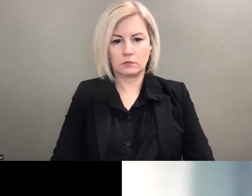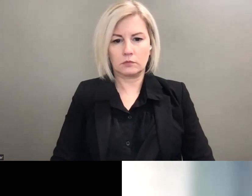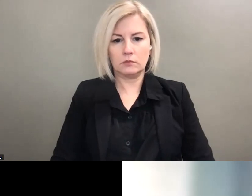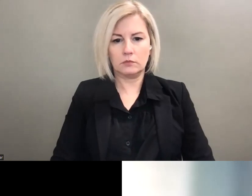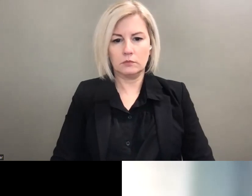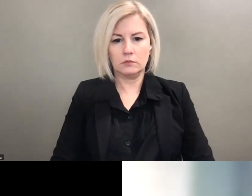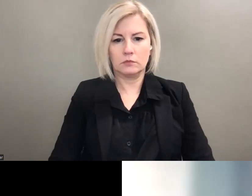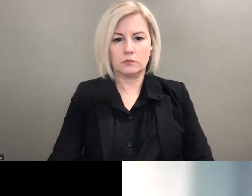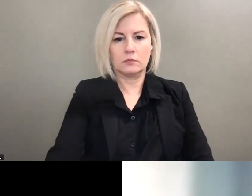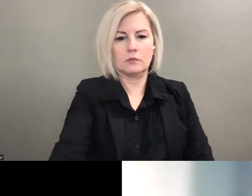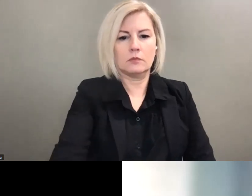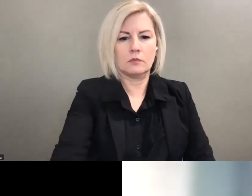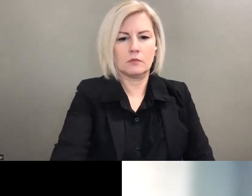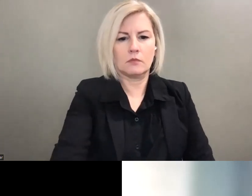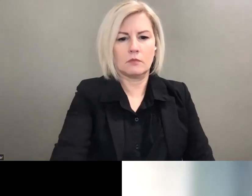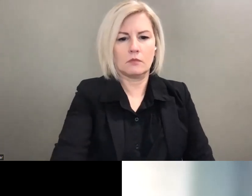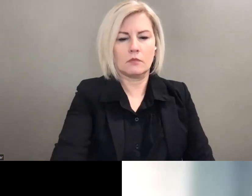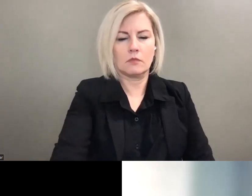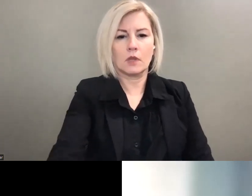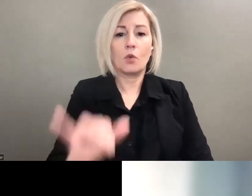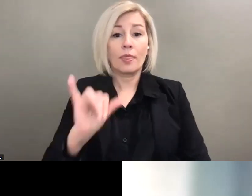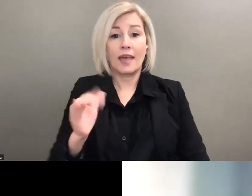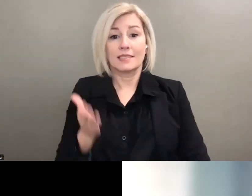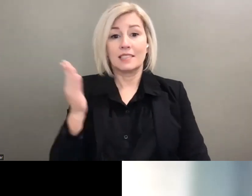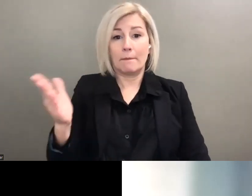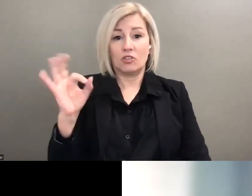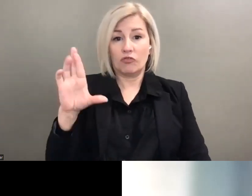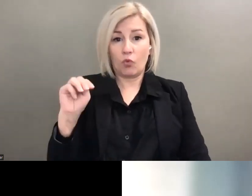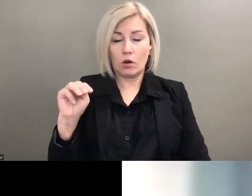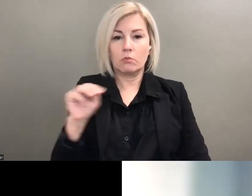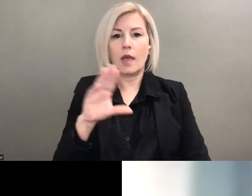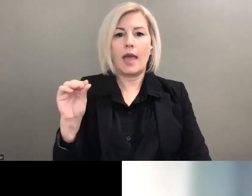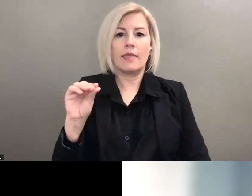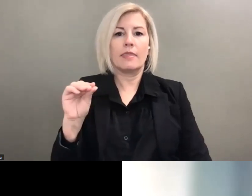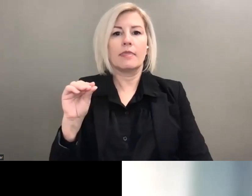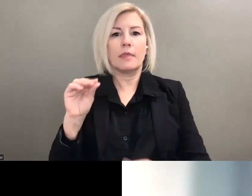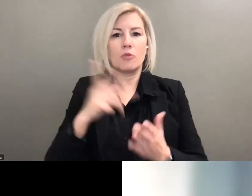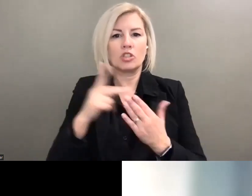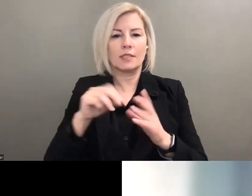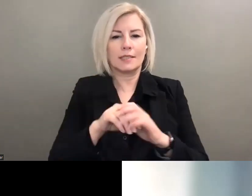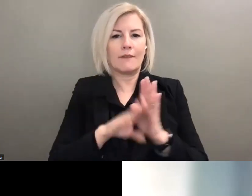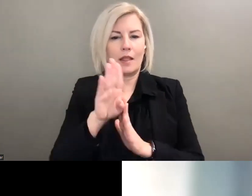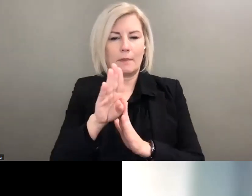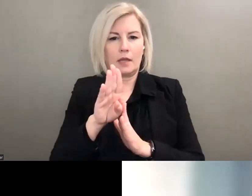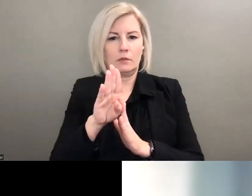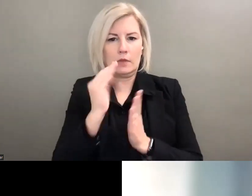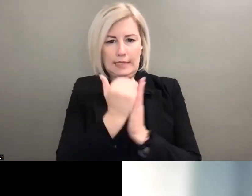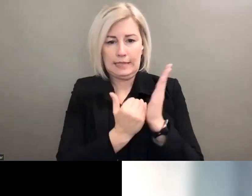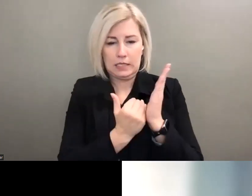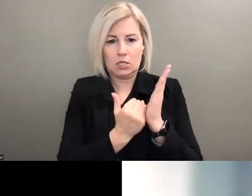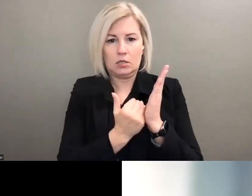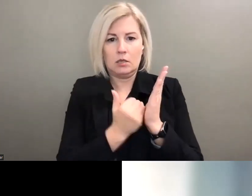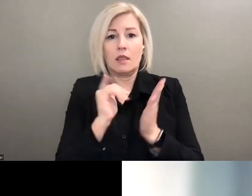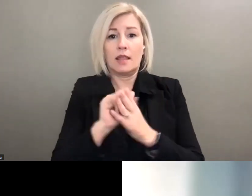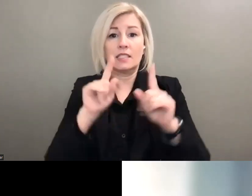So this is the projects and development submission form and the projects and development listing. This is the form